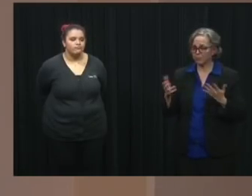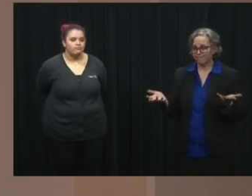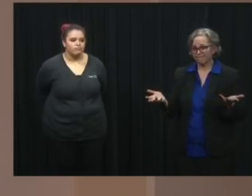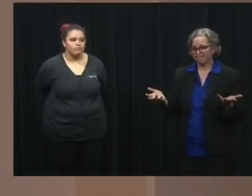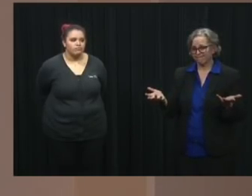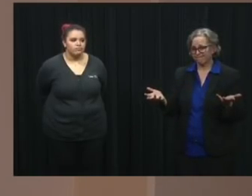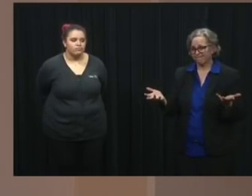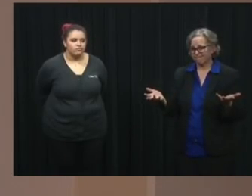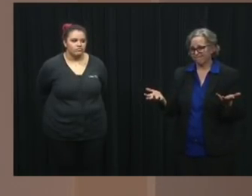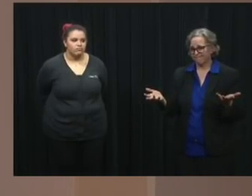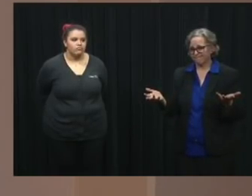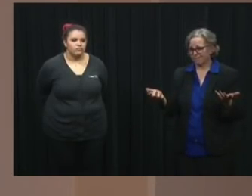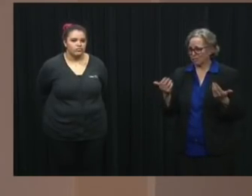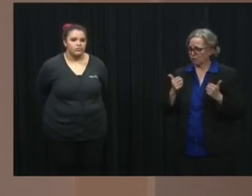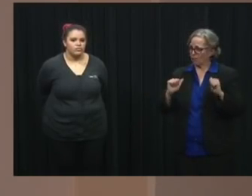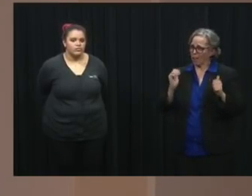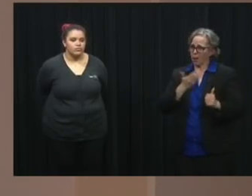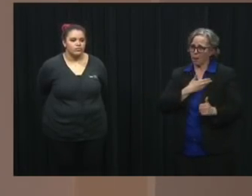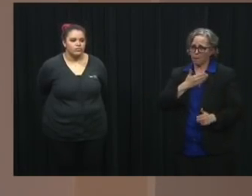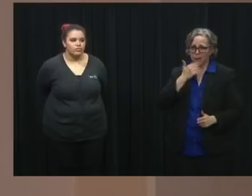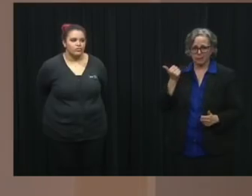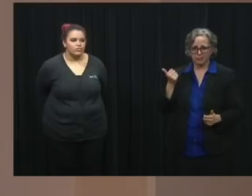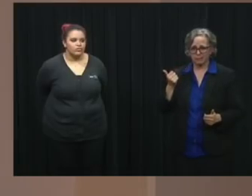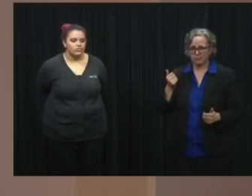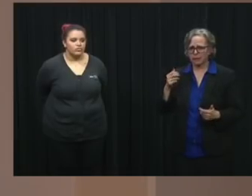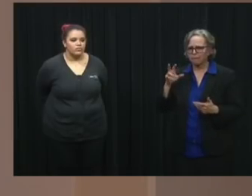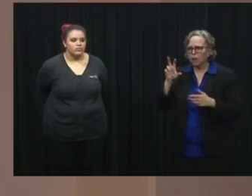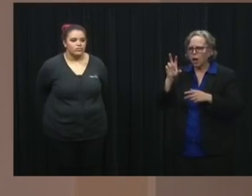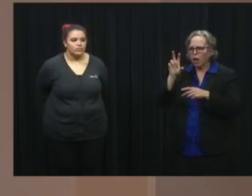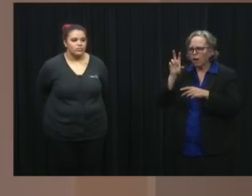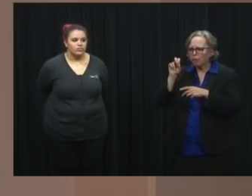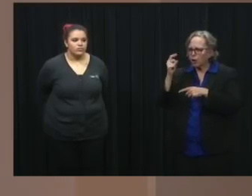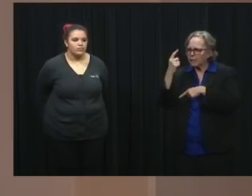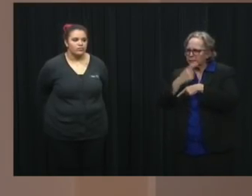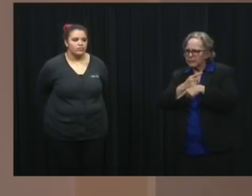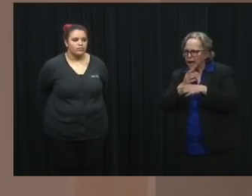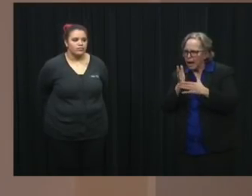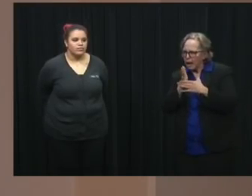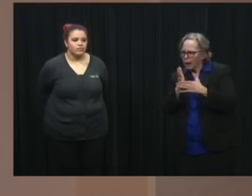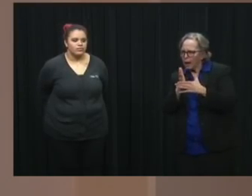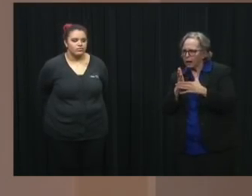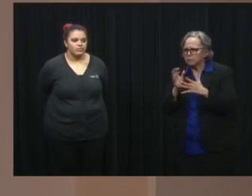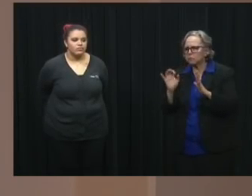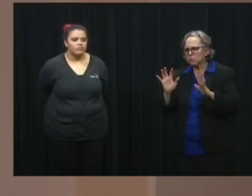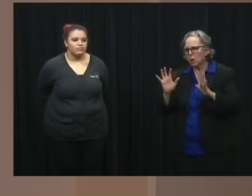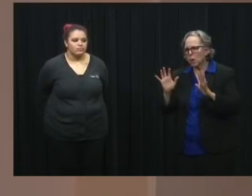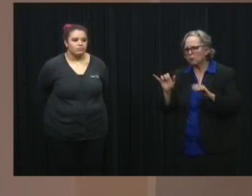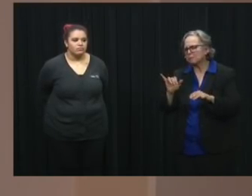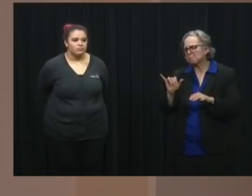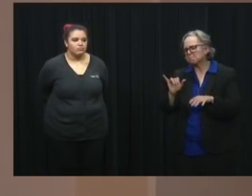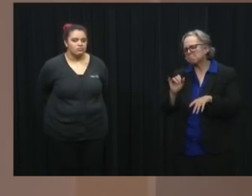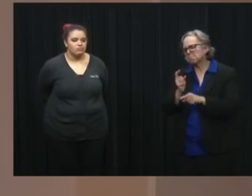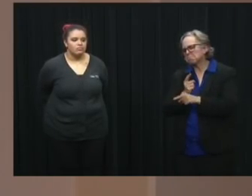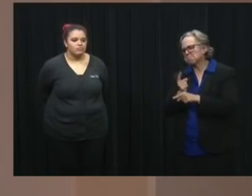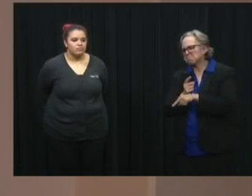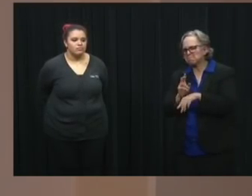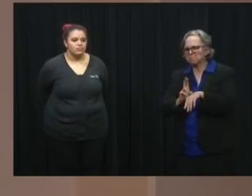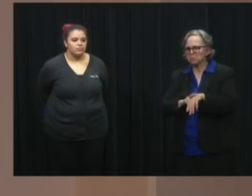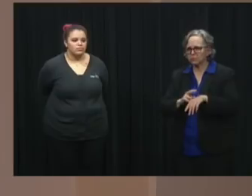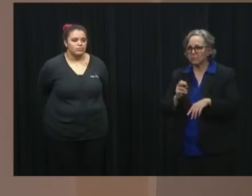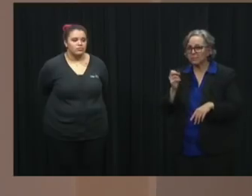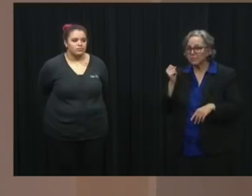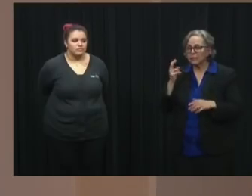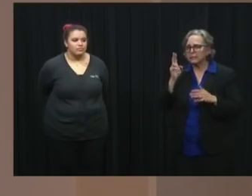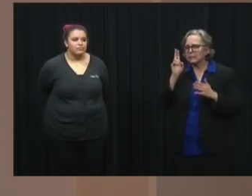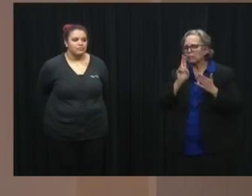a 30-day window, which will be a similar time window of what they would have normally had. Secretary is going to try to do some things to